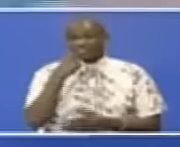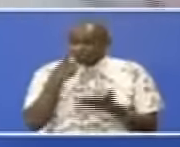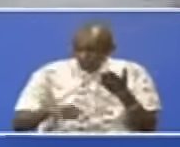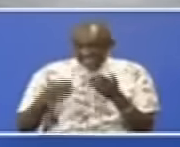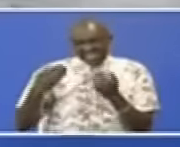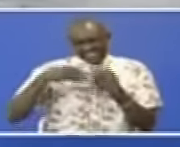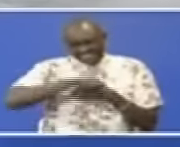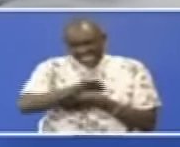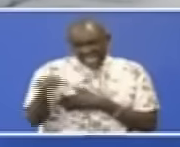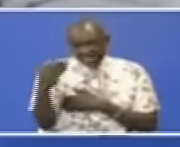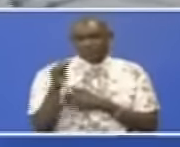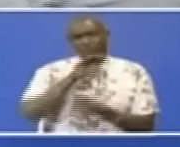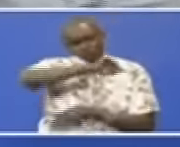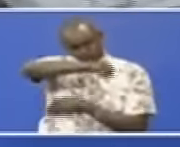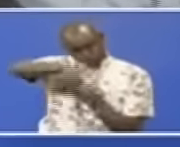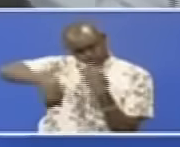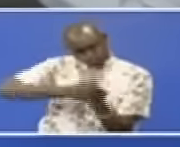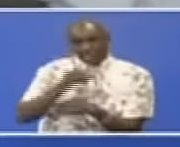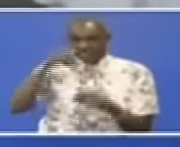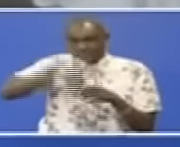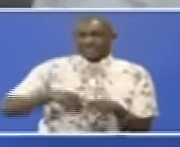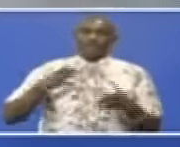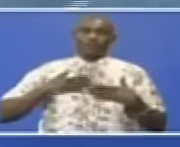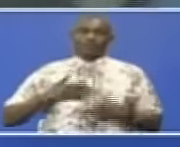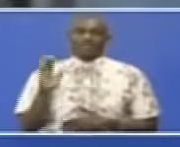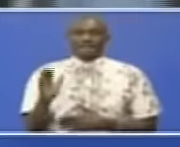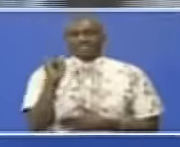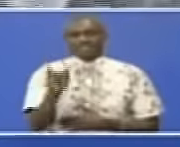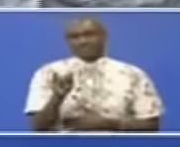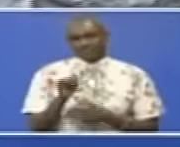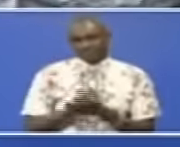snake occasionally maneuvers inside his body.